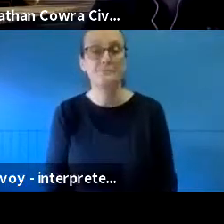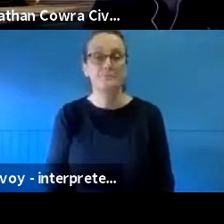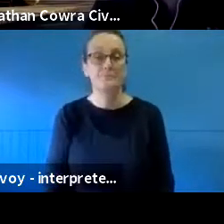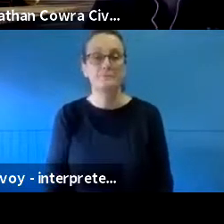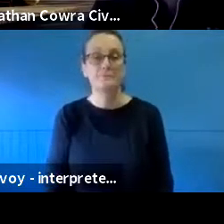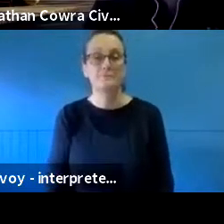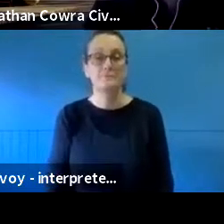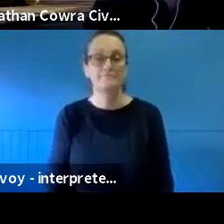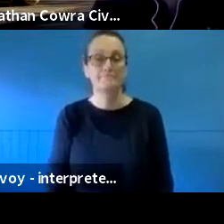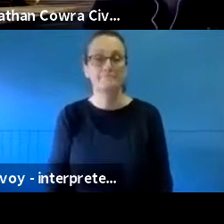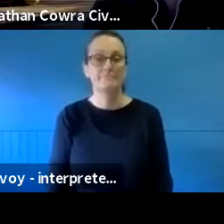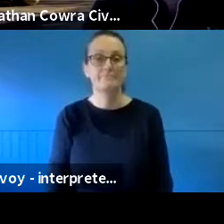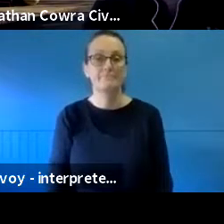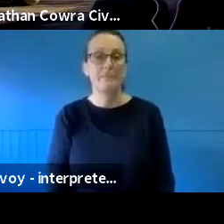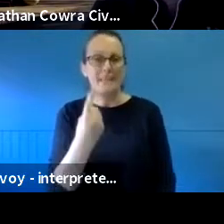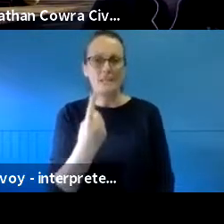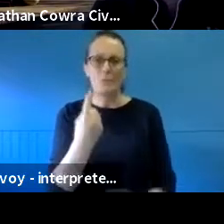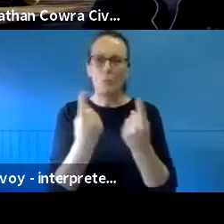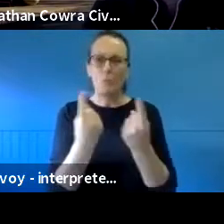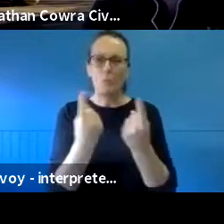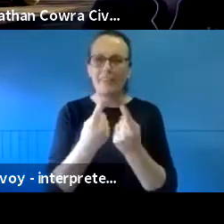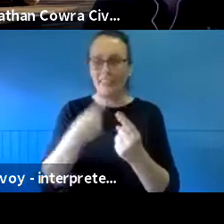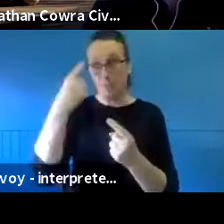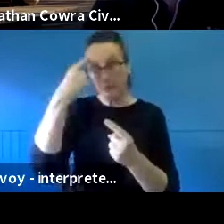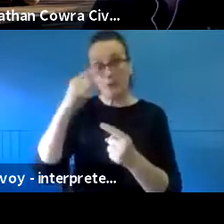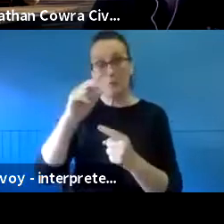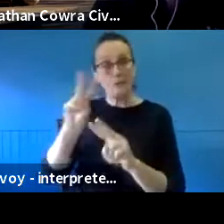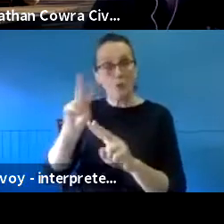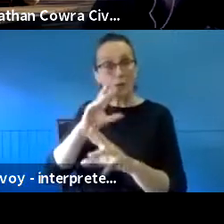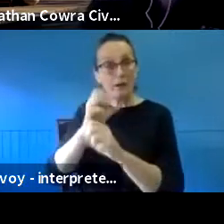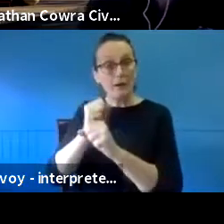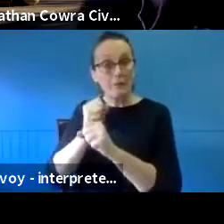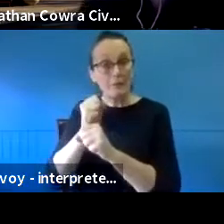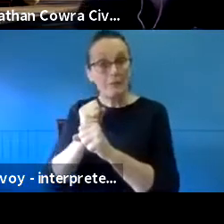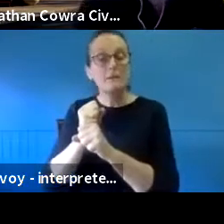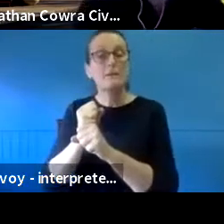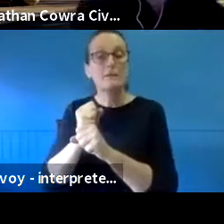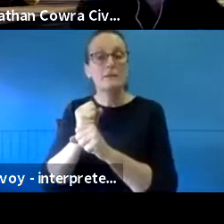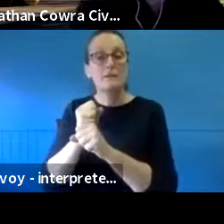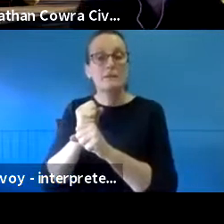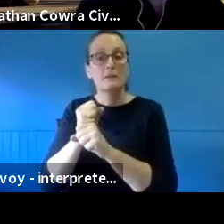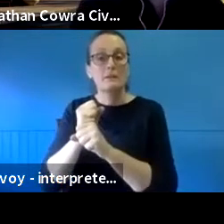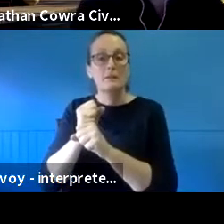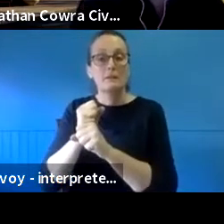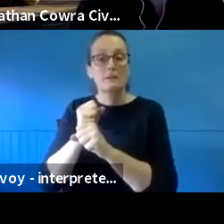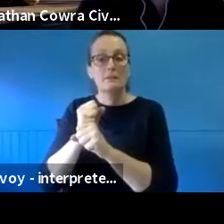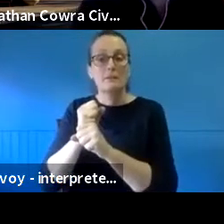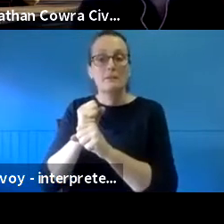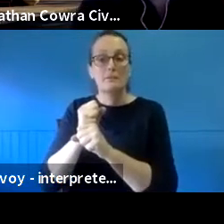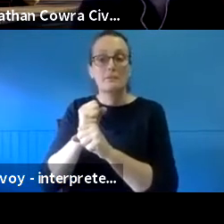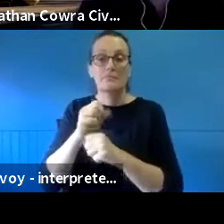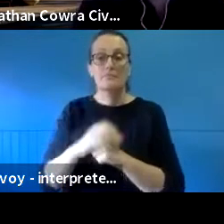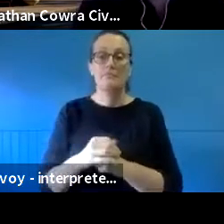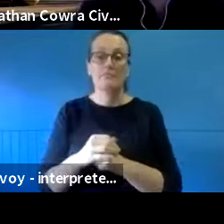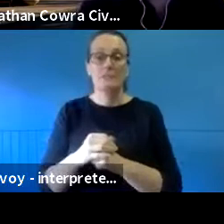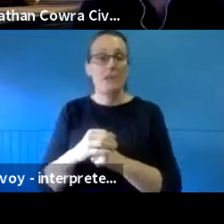is I suppose it's the one thing I think is, you know, if we look at the government and look at the government and at a you know, federal